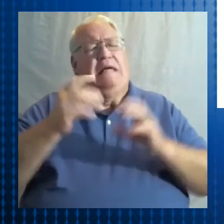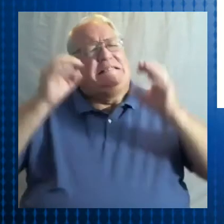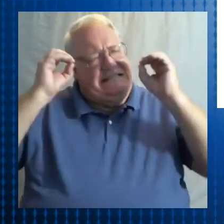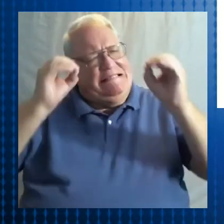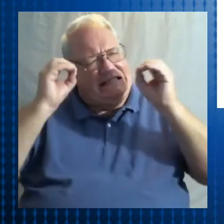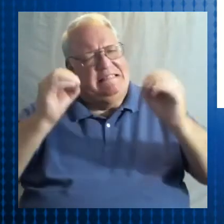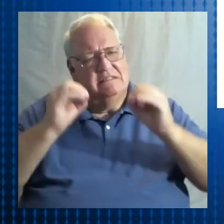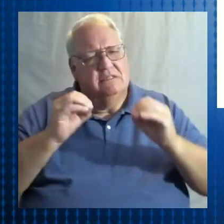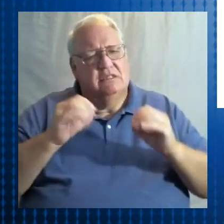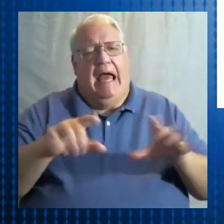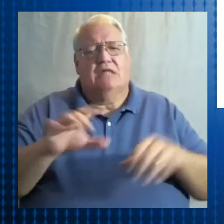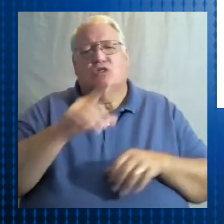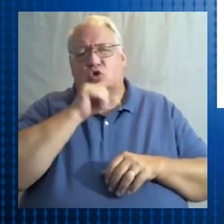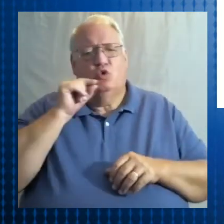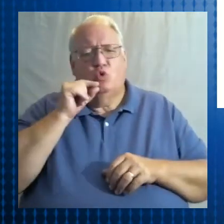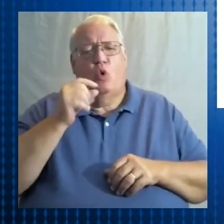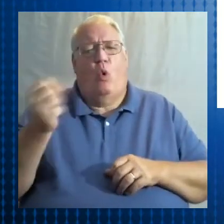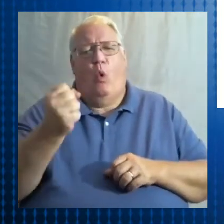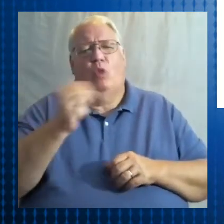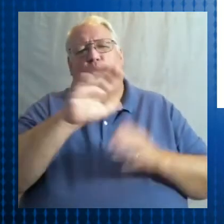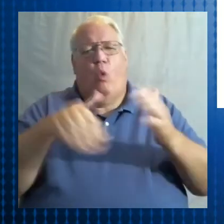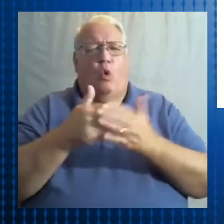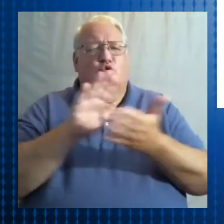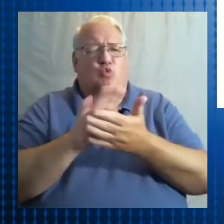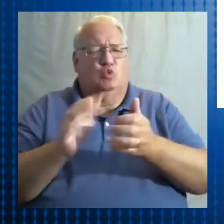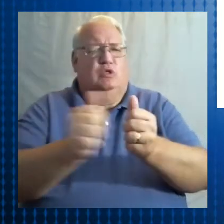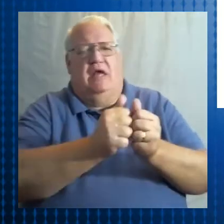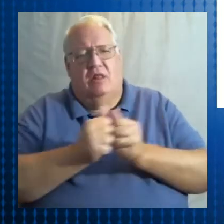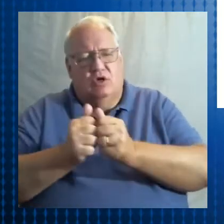acts as the glue that has been holding the entire school together.